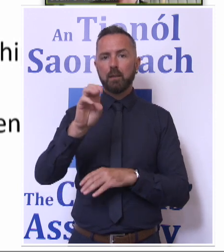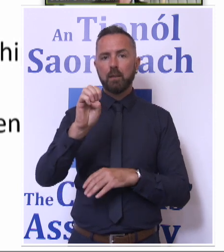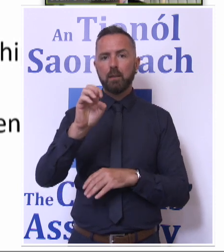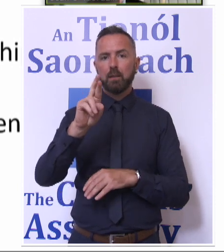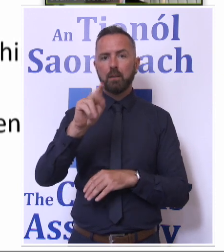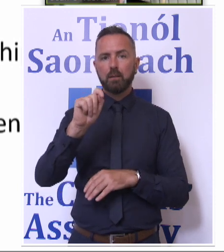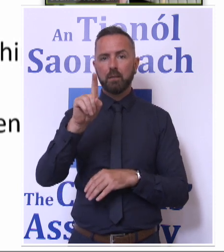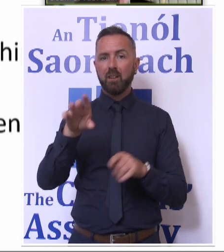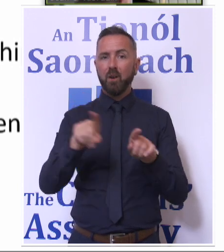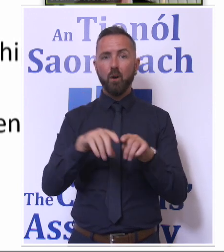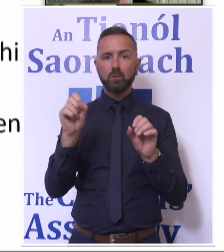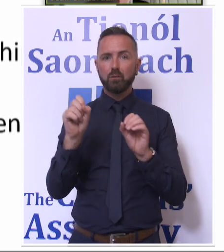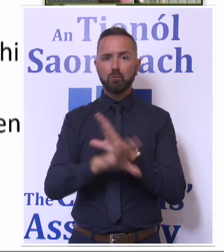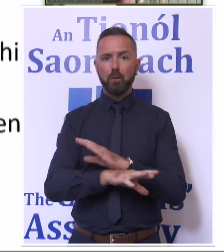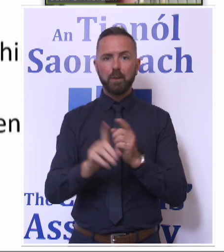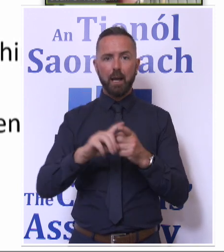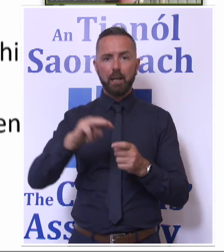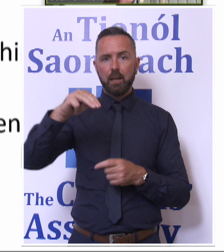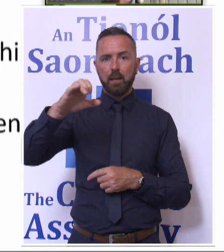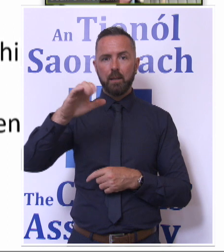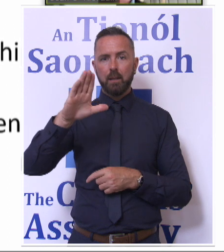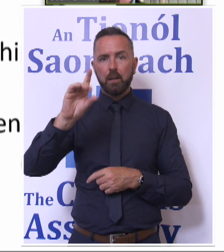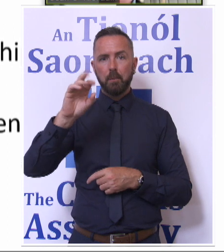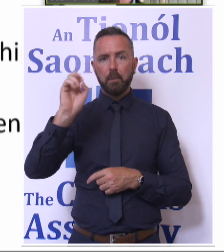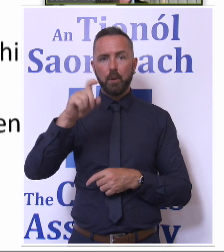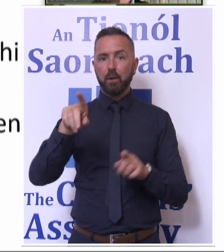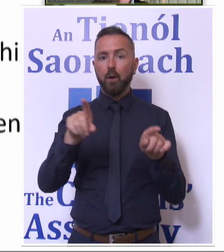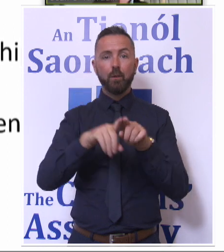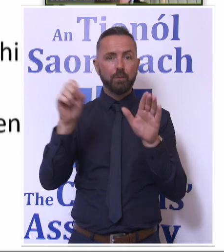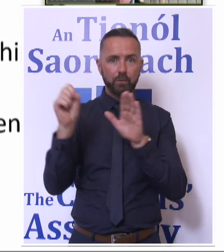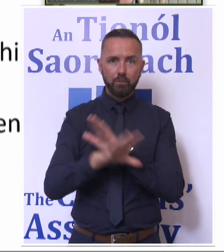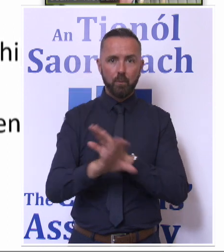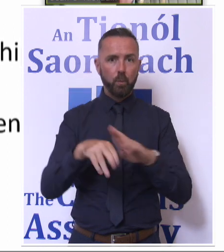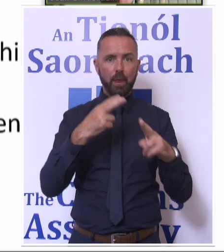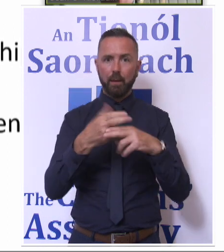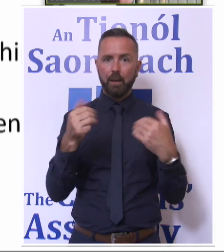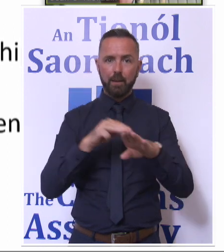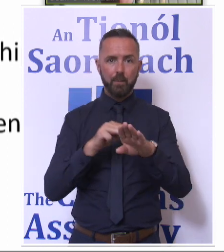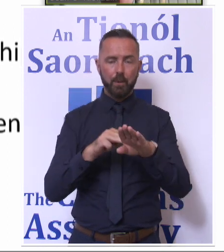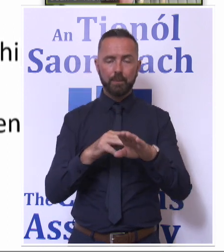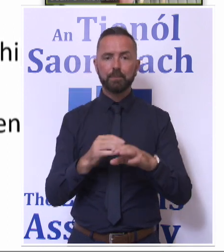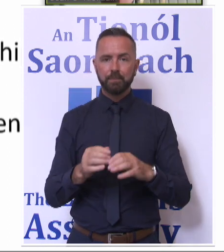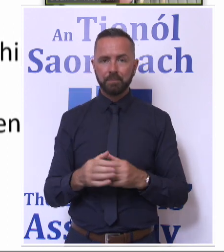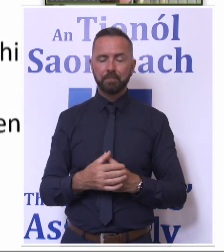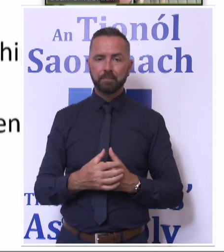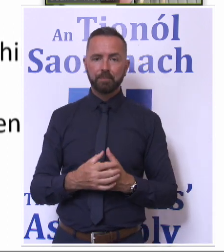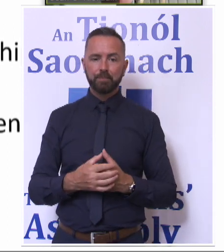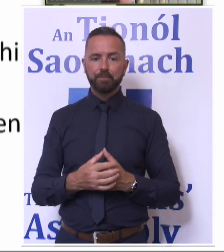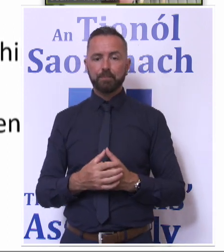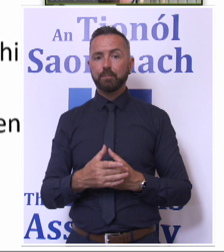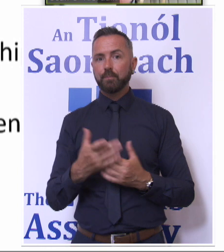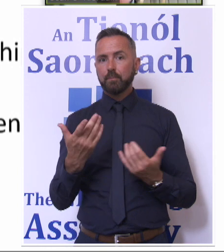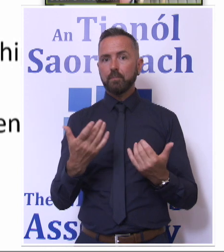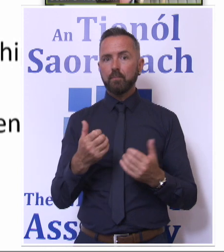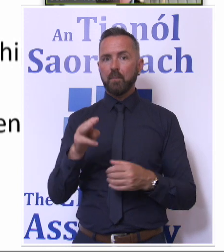dropped. And indeed, Melbourne successfully did away with any efforts to have the restructuring of authorities around Melbourne City